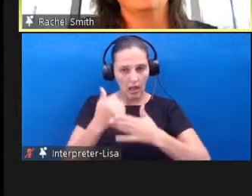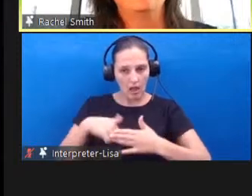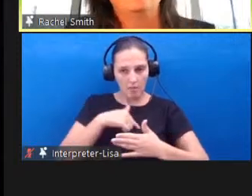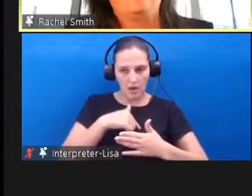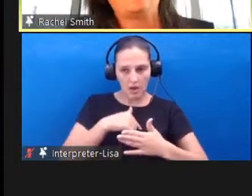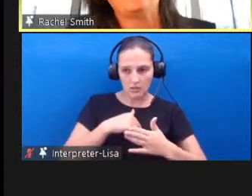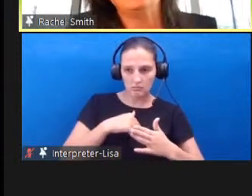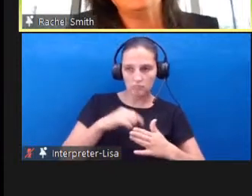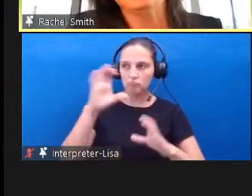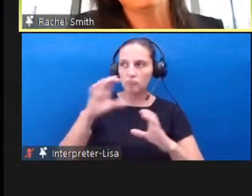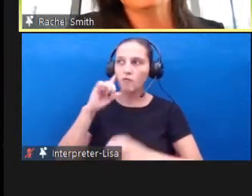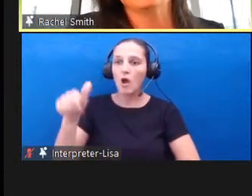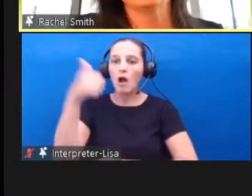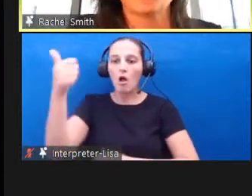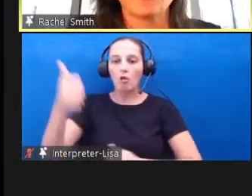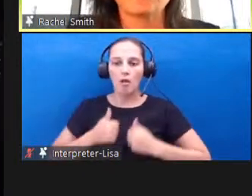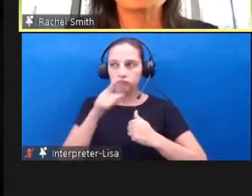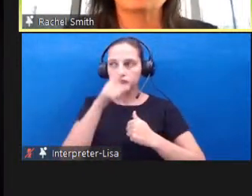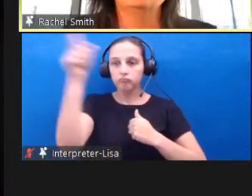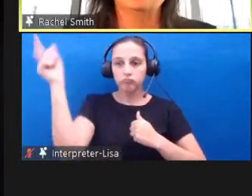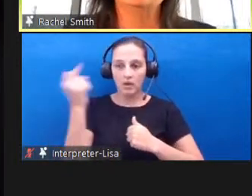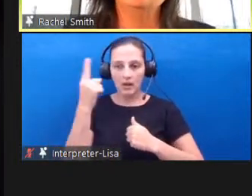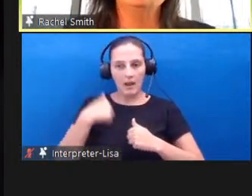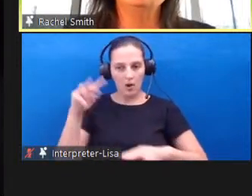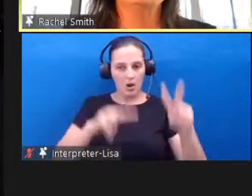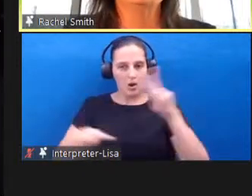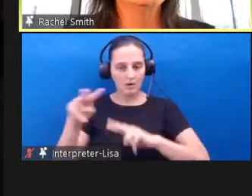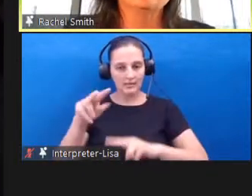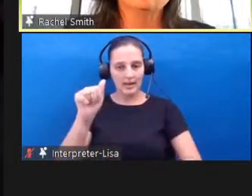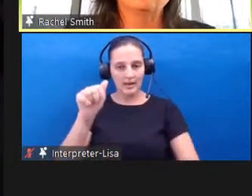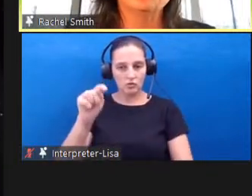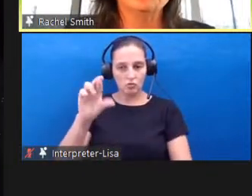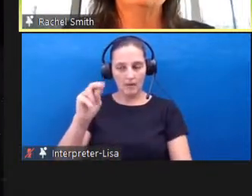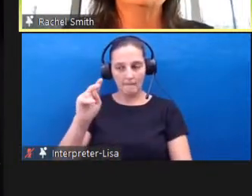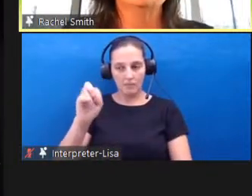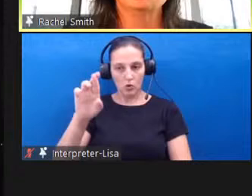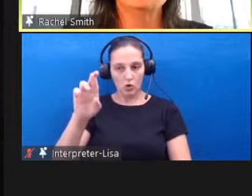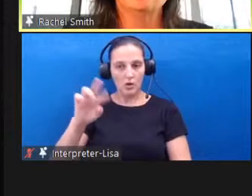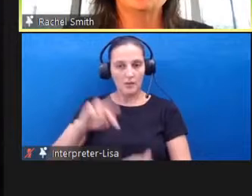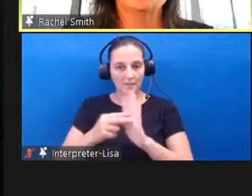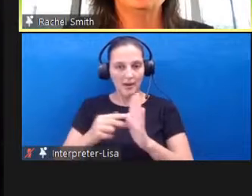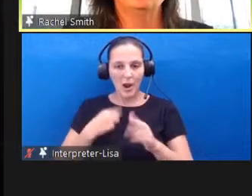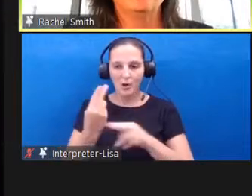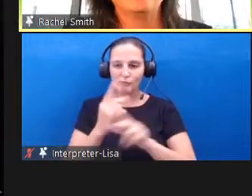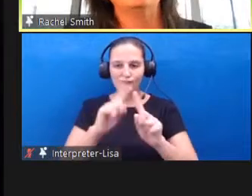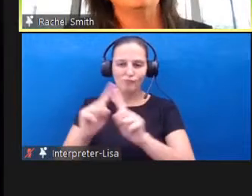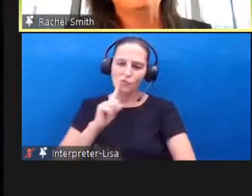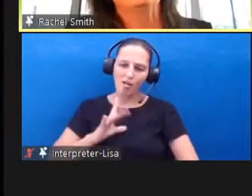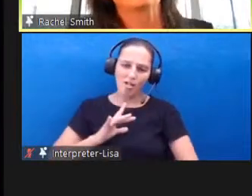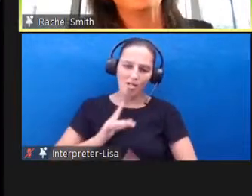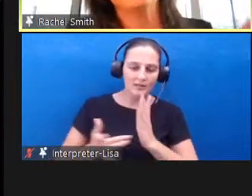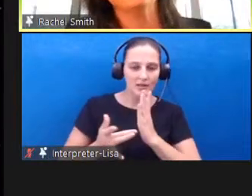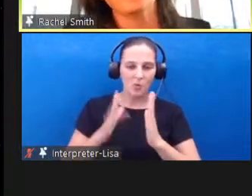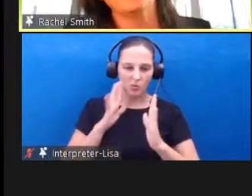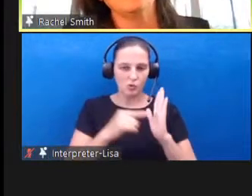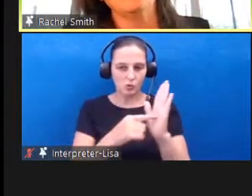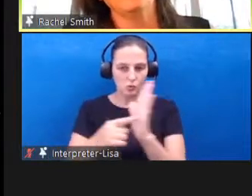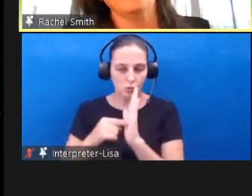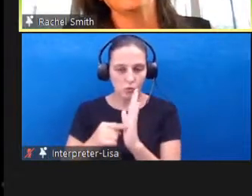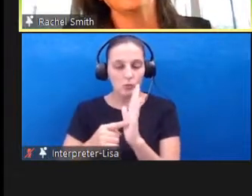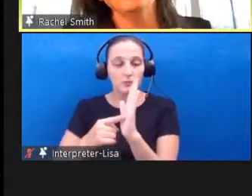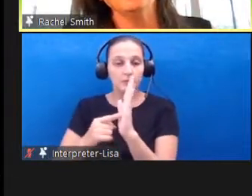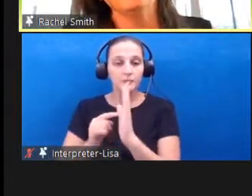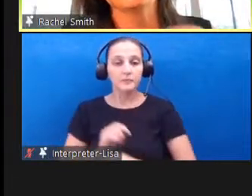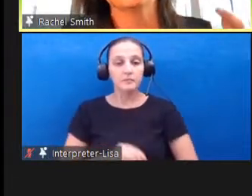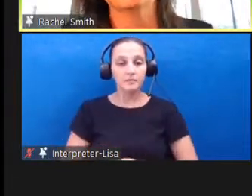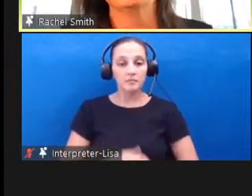beyond it. And I'm an observational astronomer, so I use some cool technology, and I'm gonna show you that too. And whenever you're thinking, when